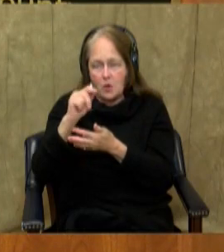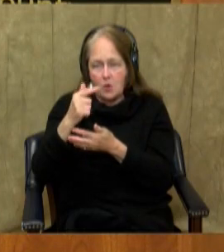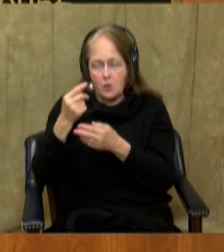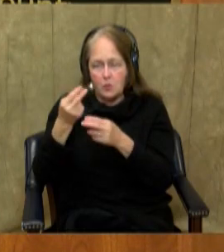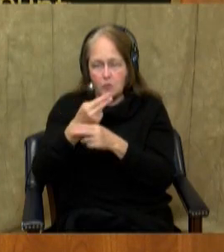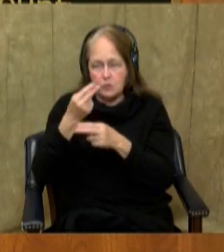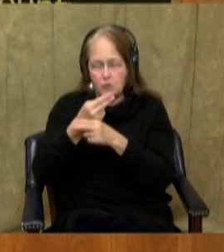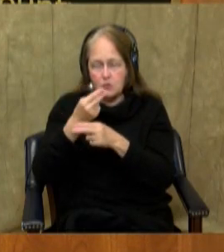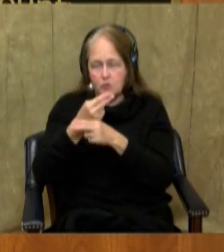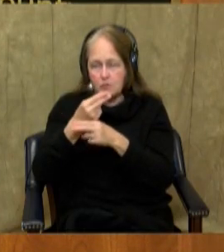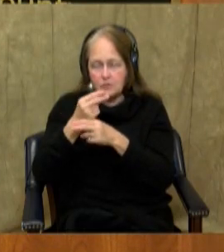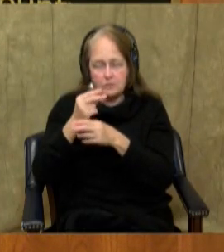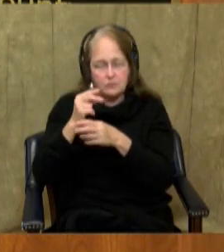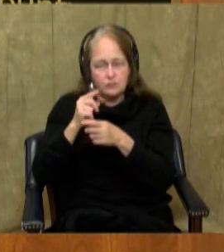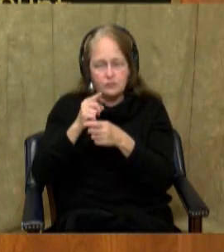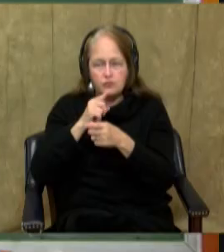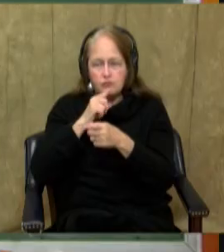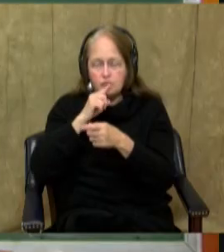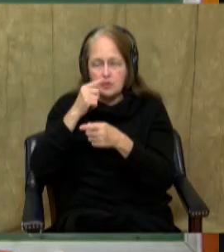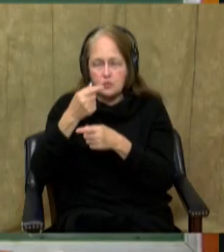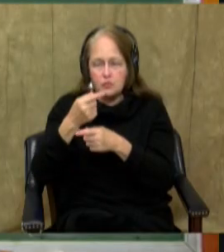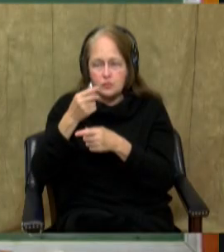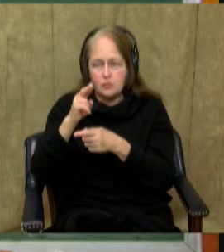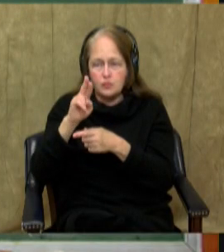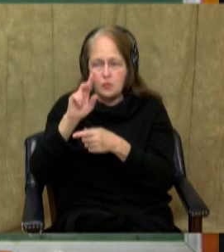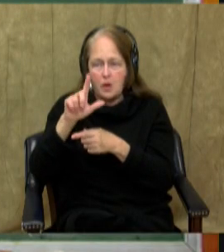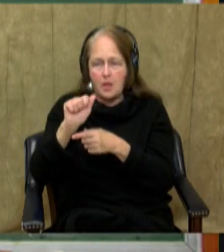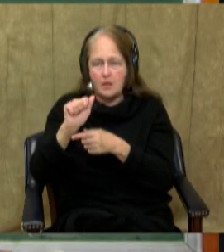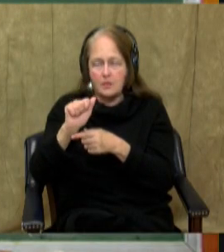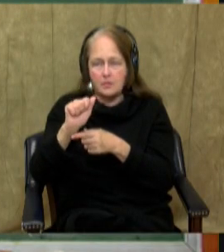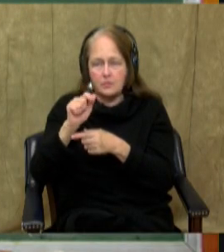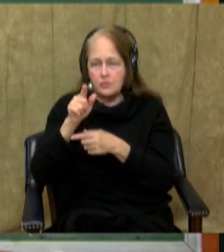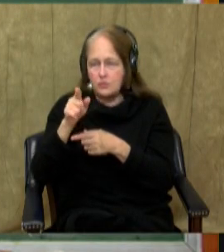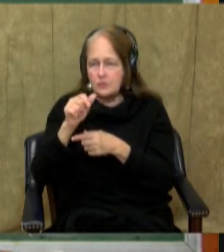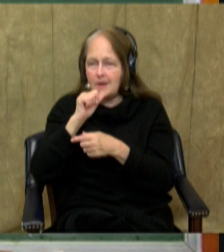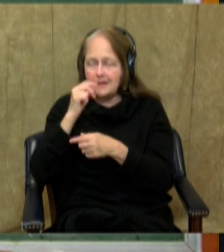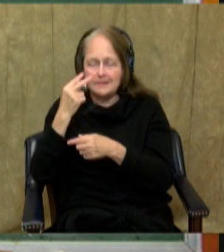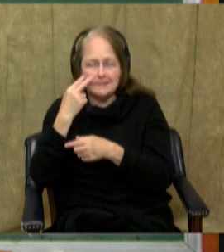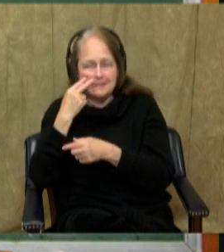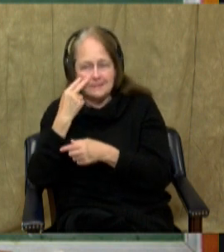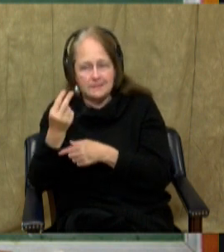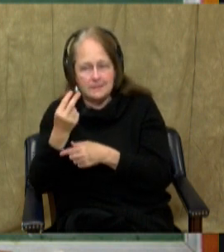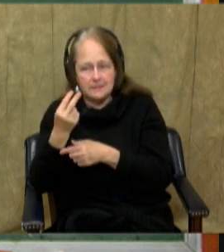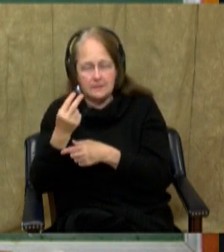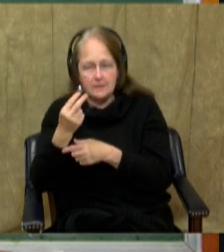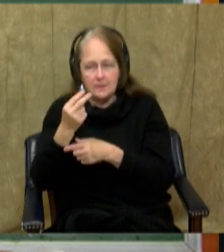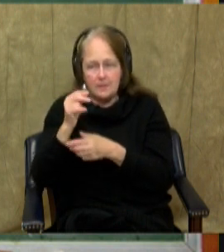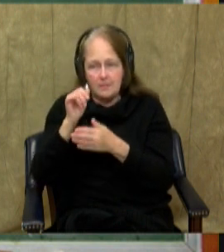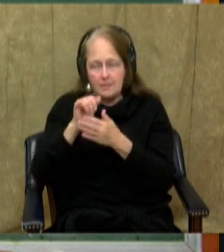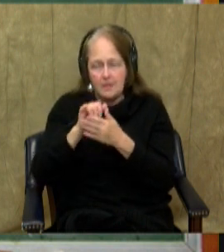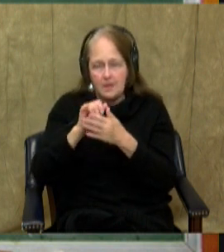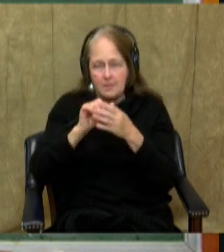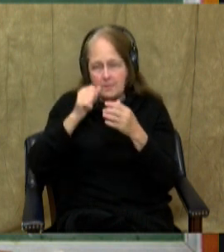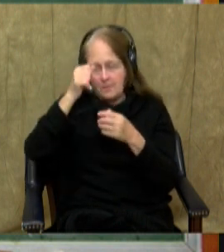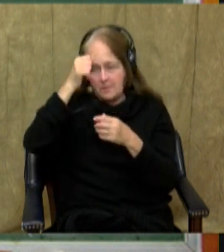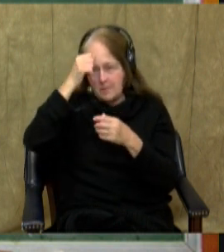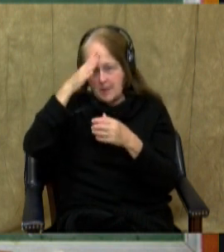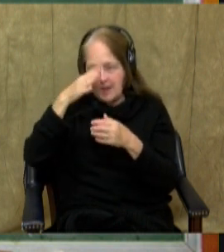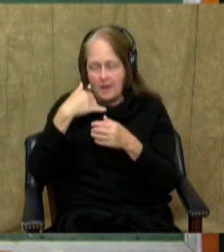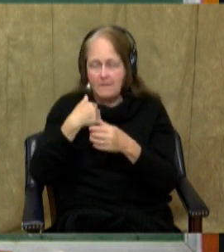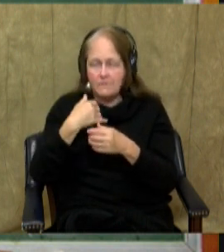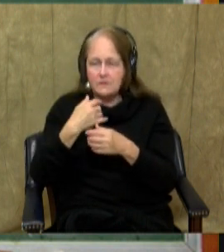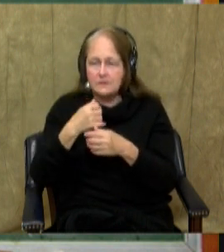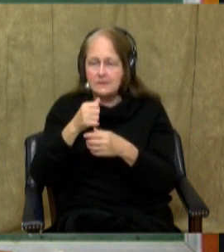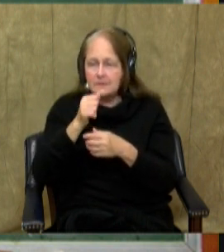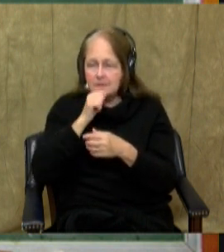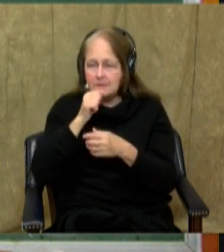used guerrilla tactics, which meant you didn't see them right away. They used secret traps,